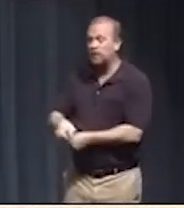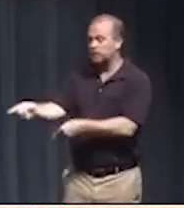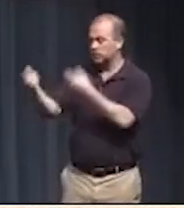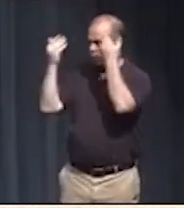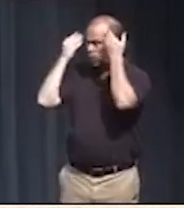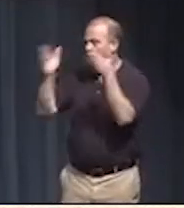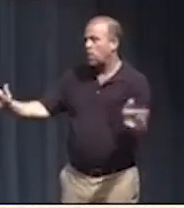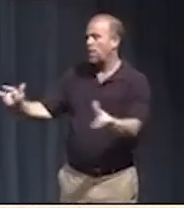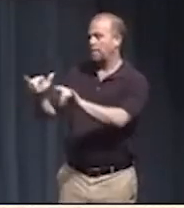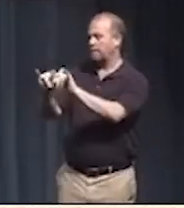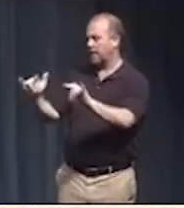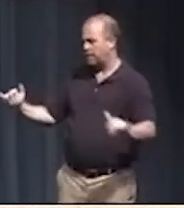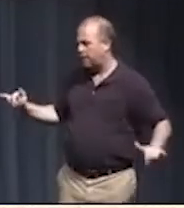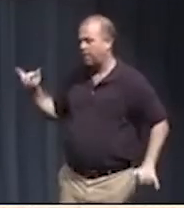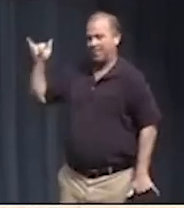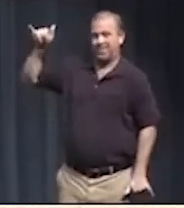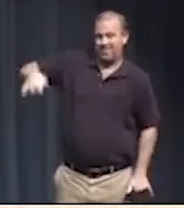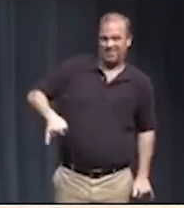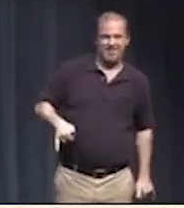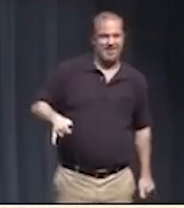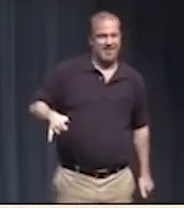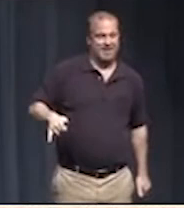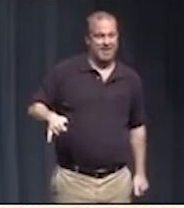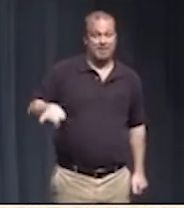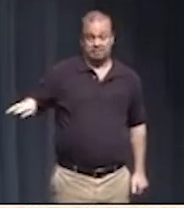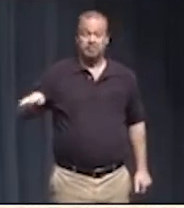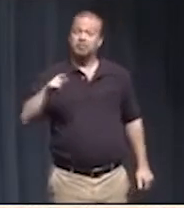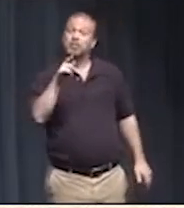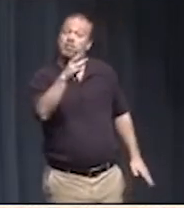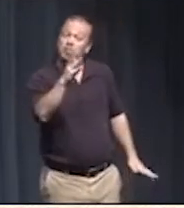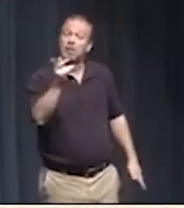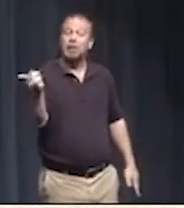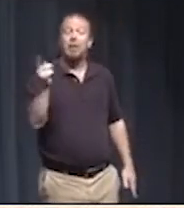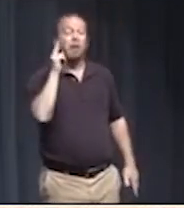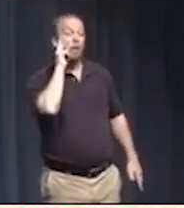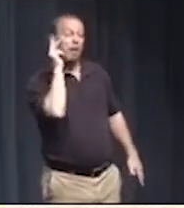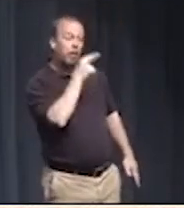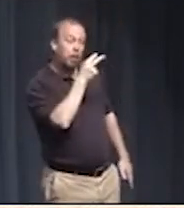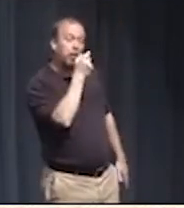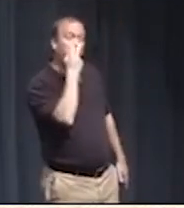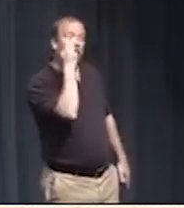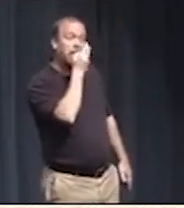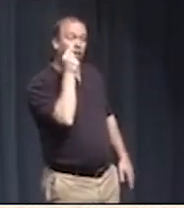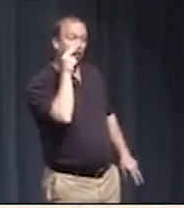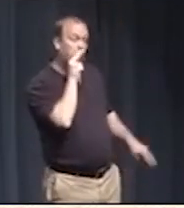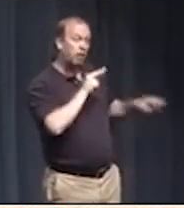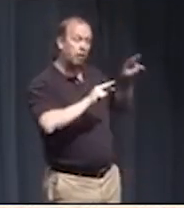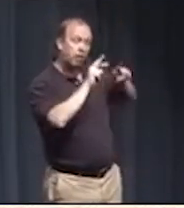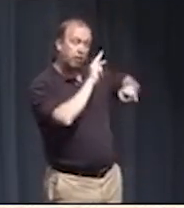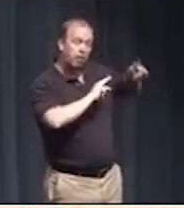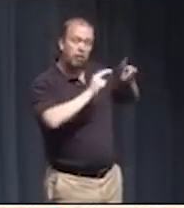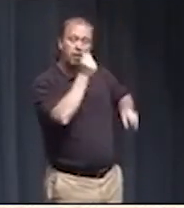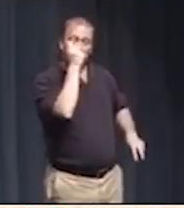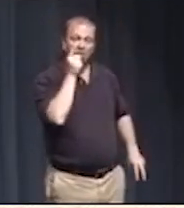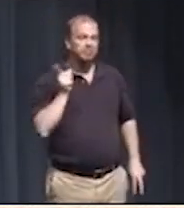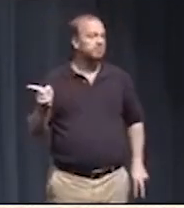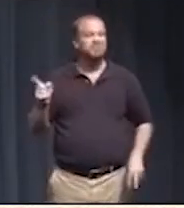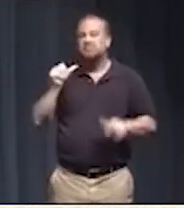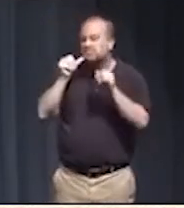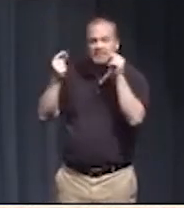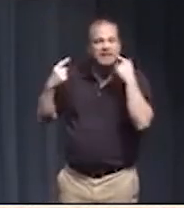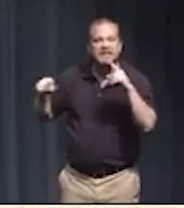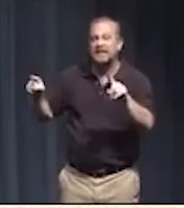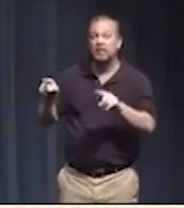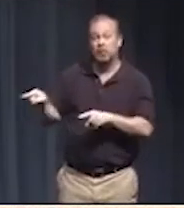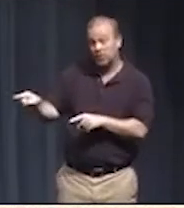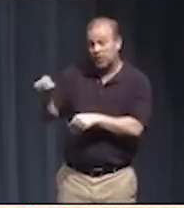doing. At least that's the perception the guy's going to have. You're telling him he's not being successful at